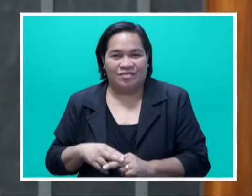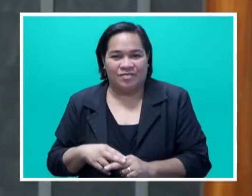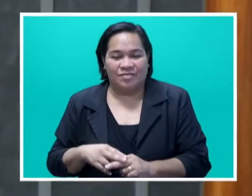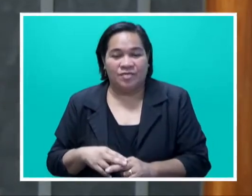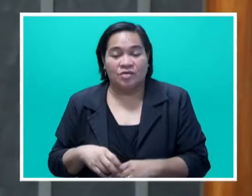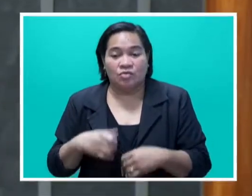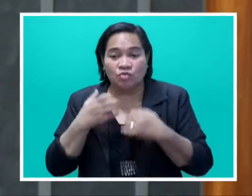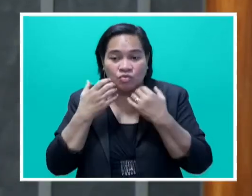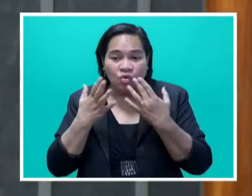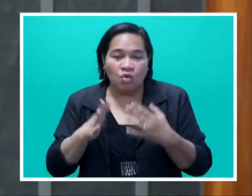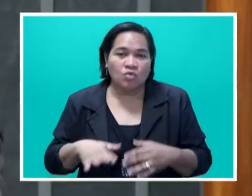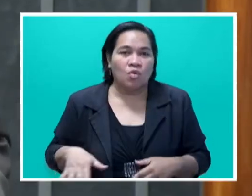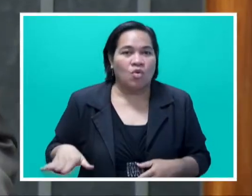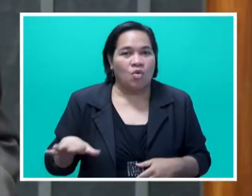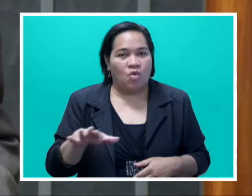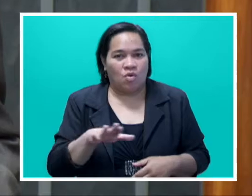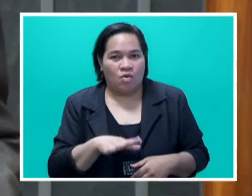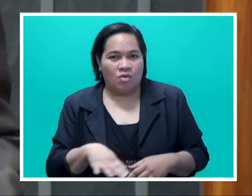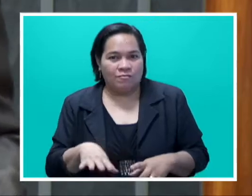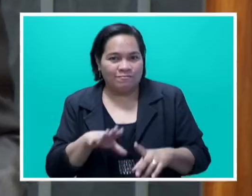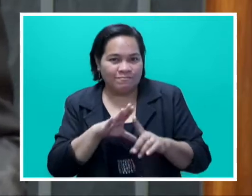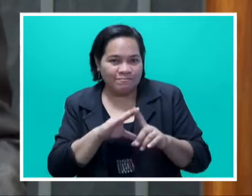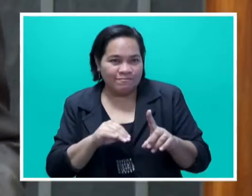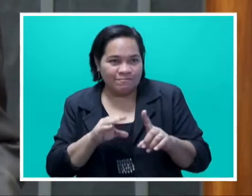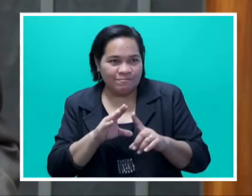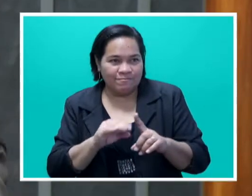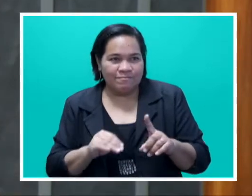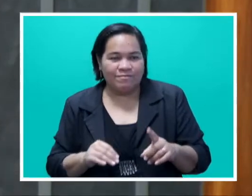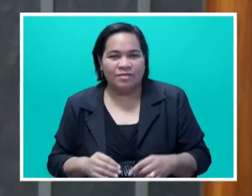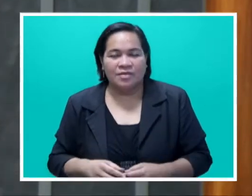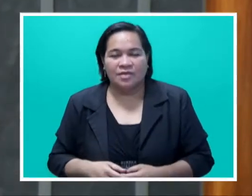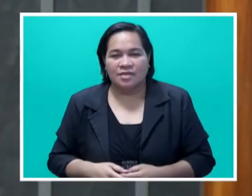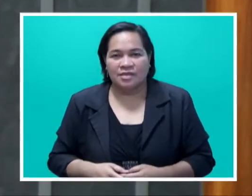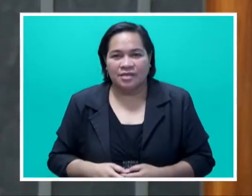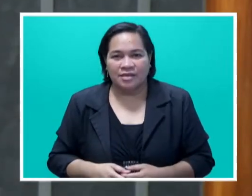all Fijians, and in particular our youth, Mr. Speaker said.